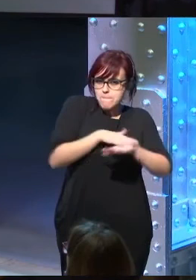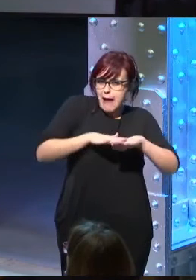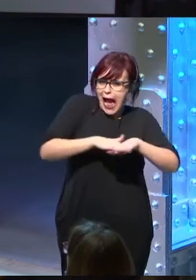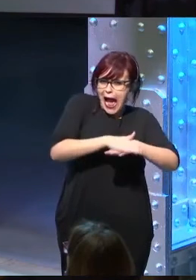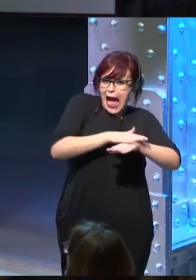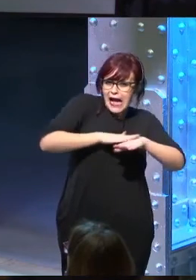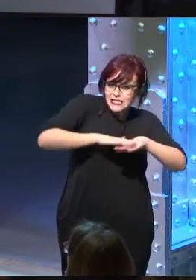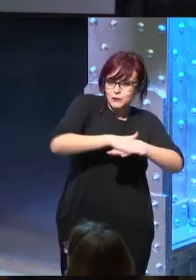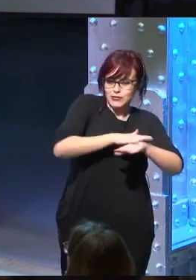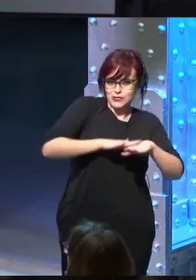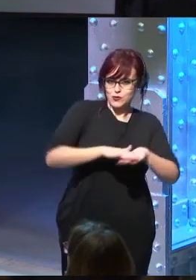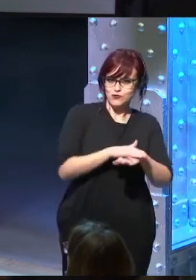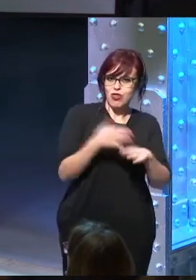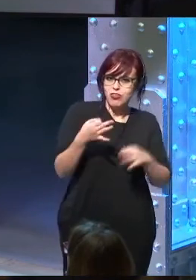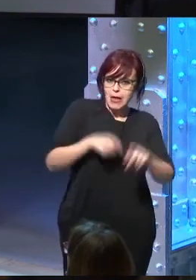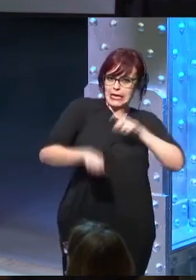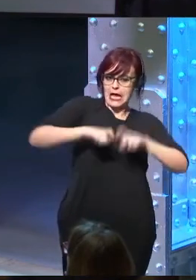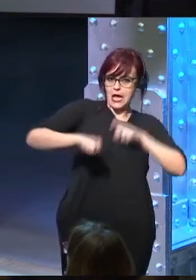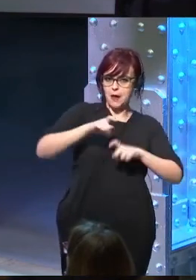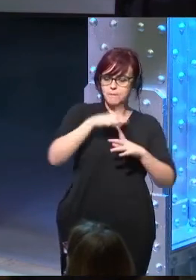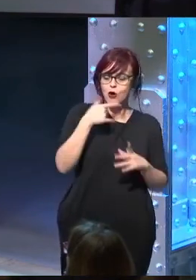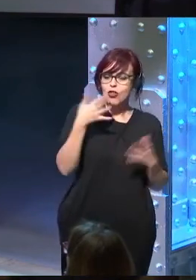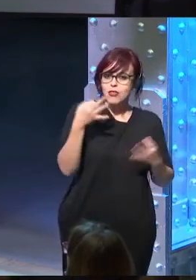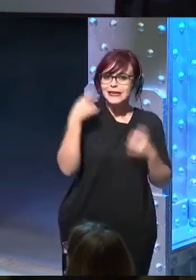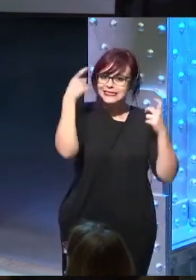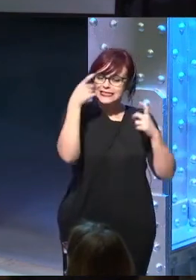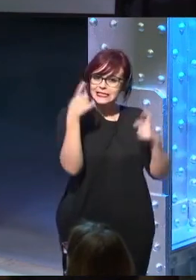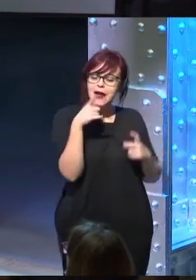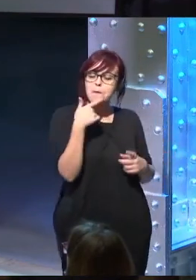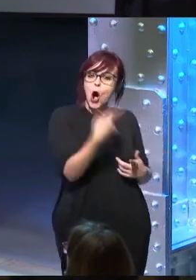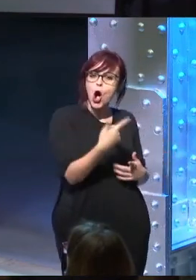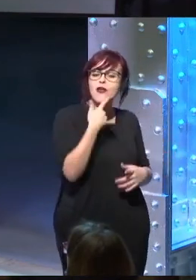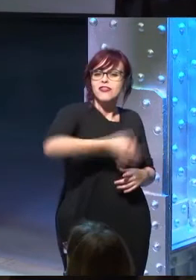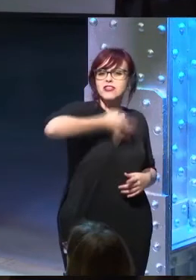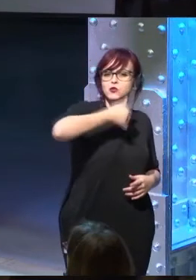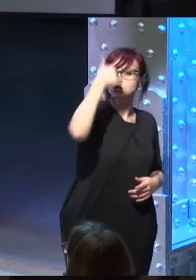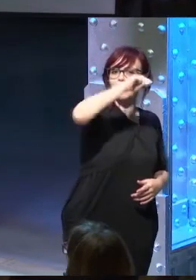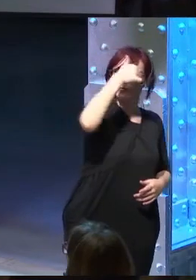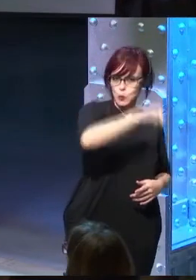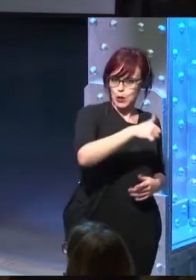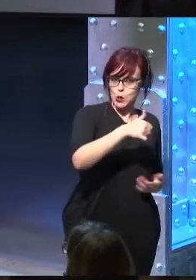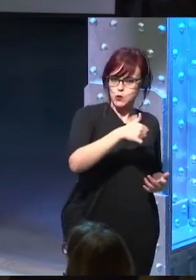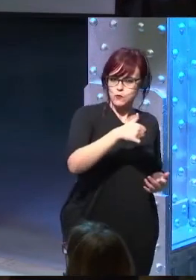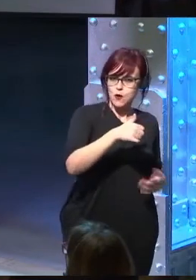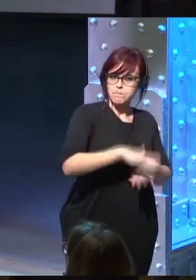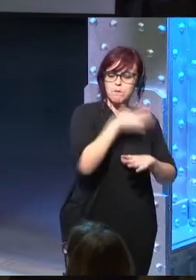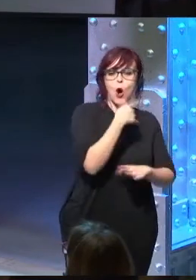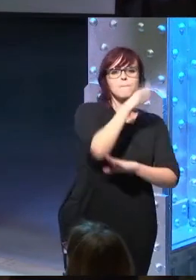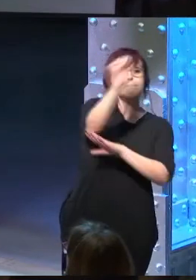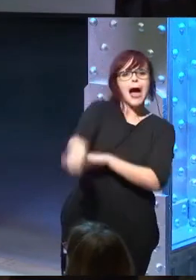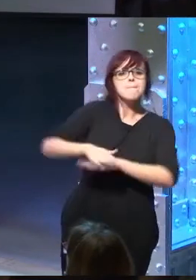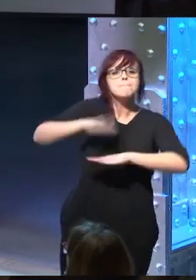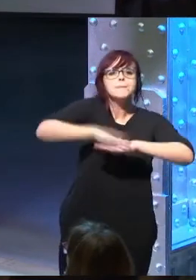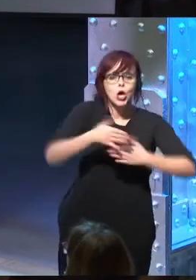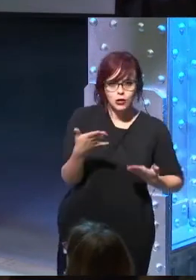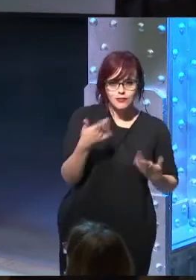discourse. We need to bring to the surface, not just talk together, about all those questions that